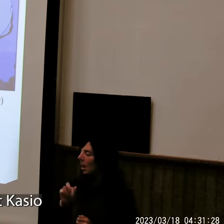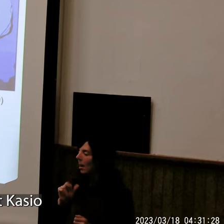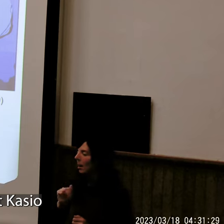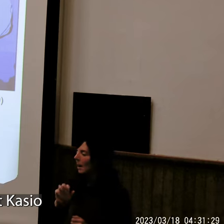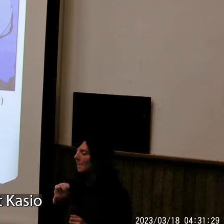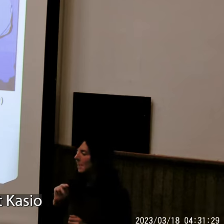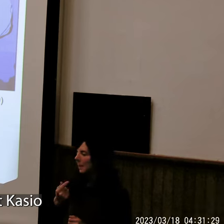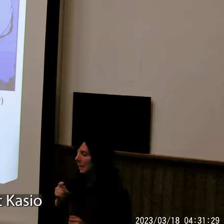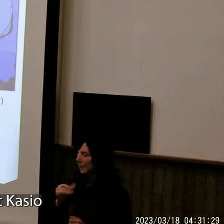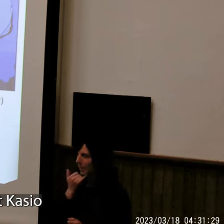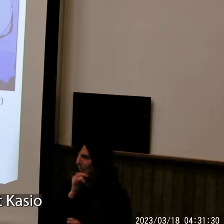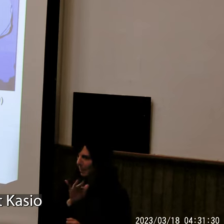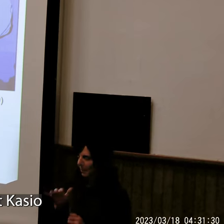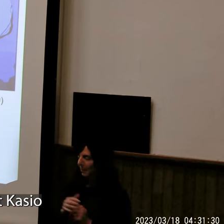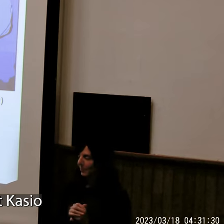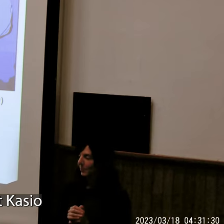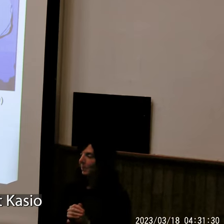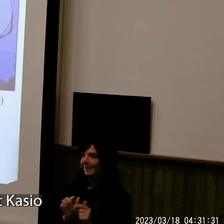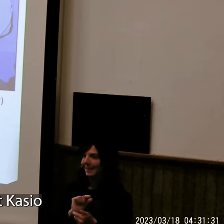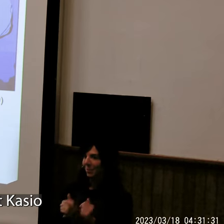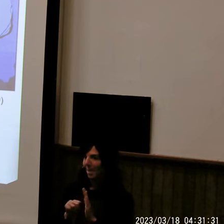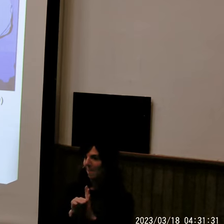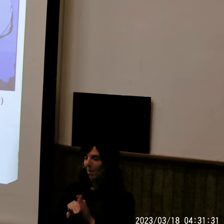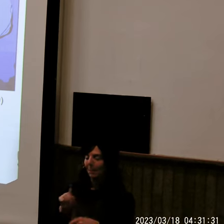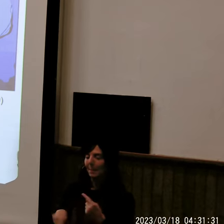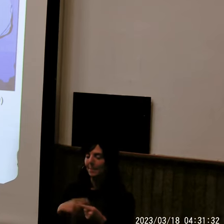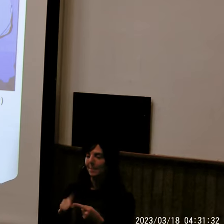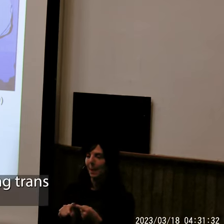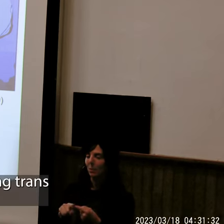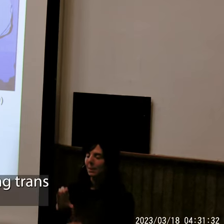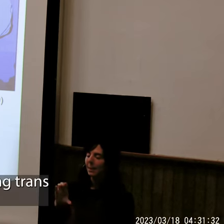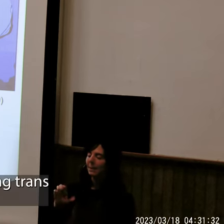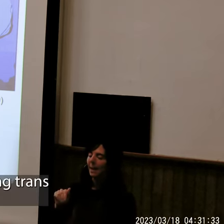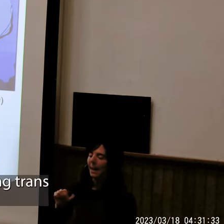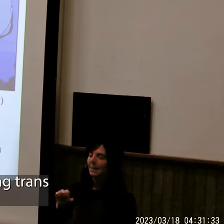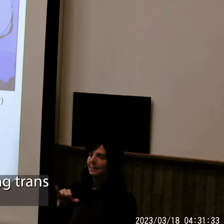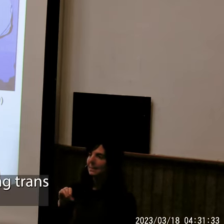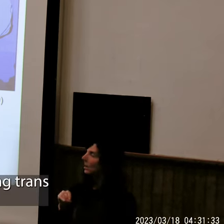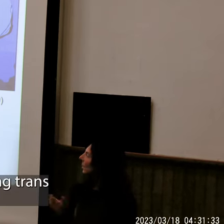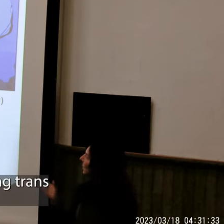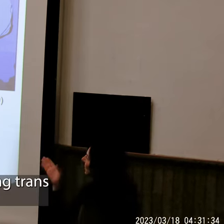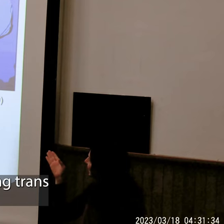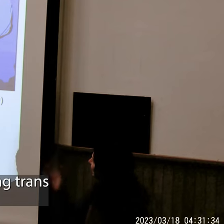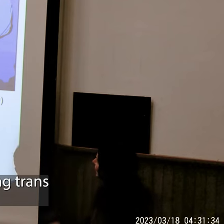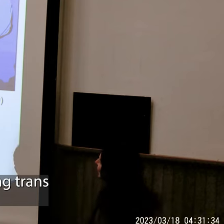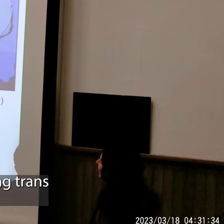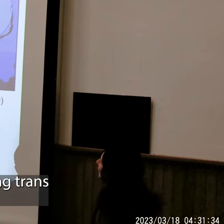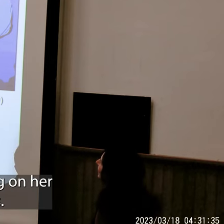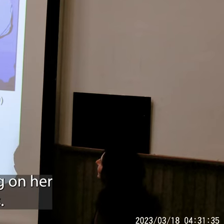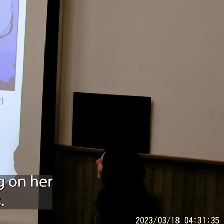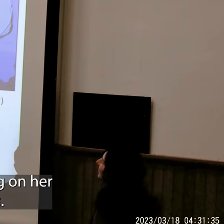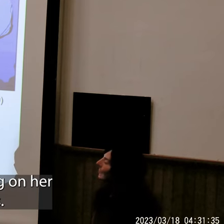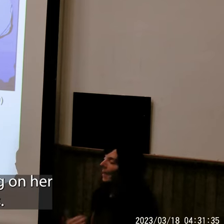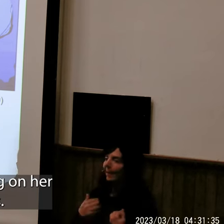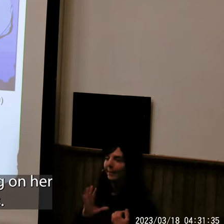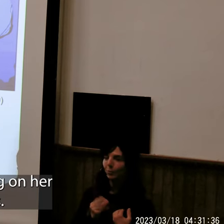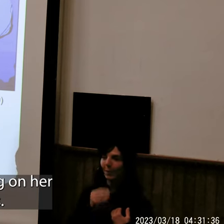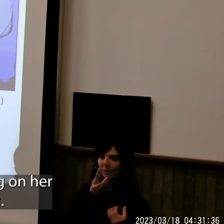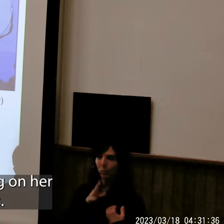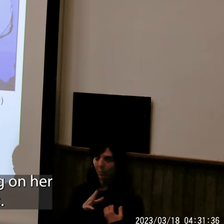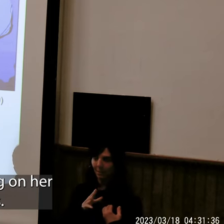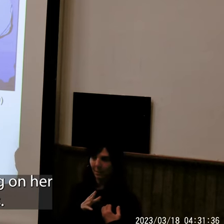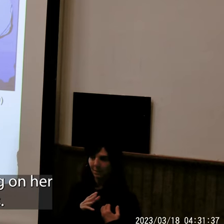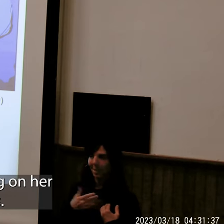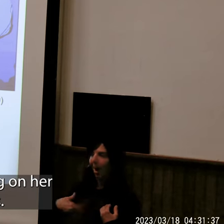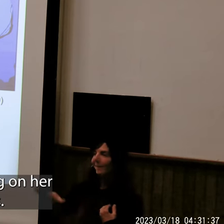Found is an interactive novel about Cassio. So Cassio, you see here, is a young trans woman who has been off